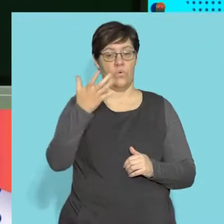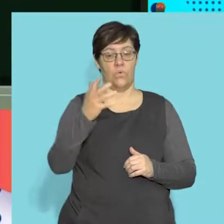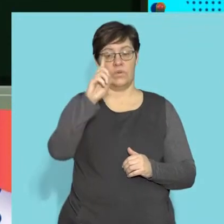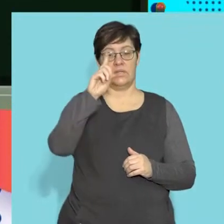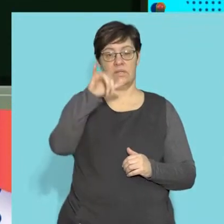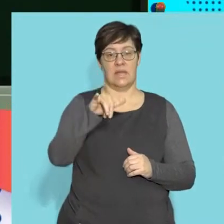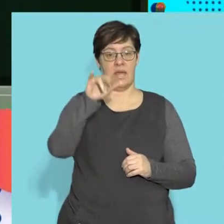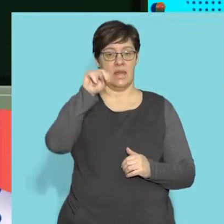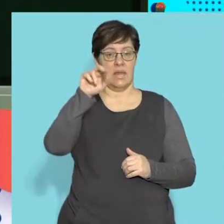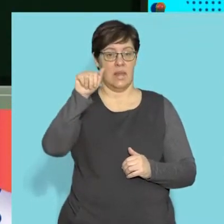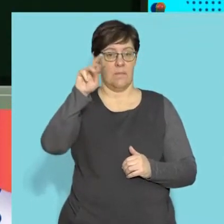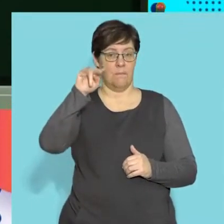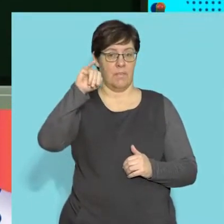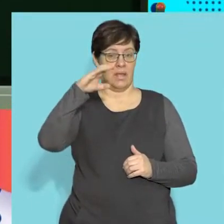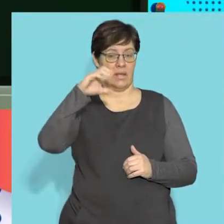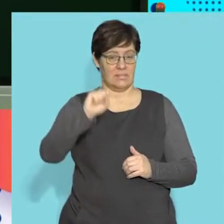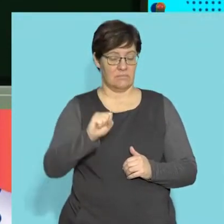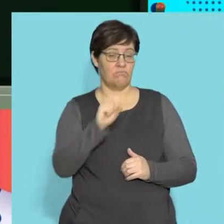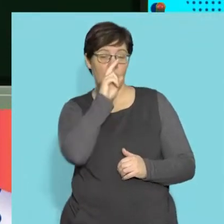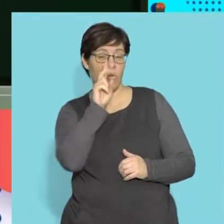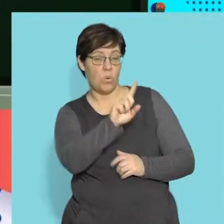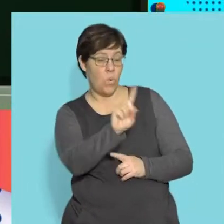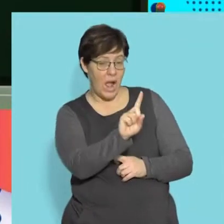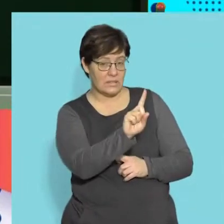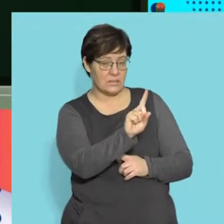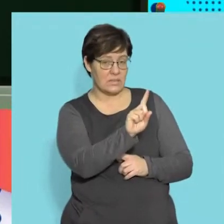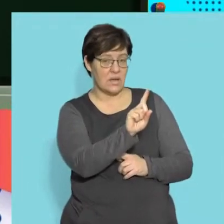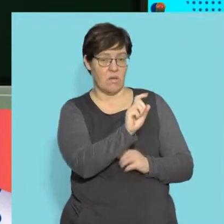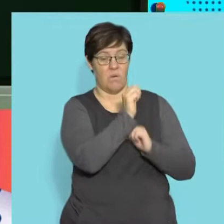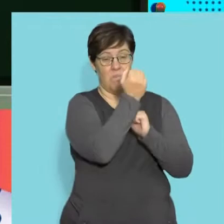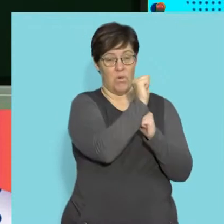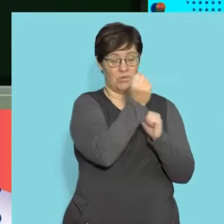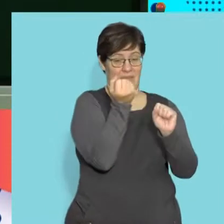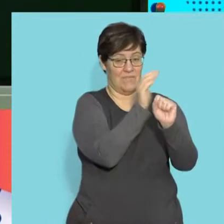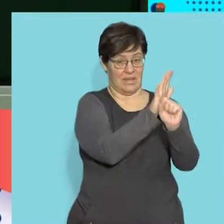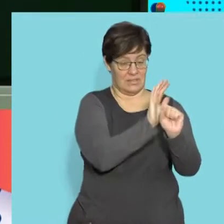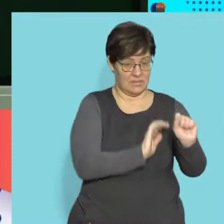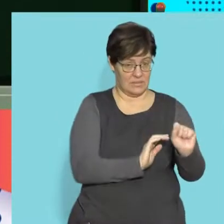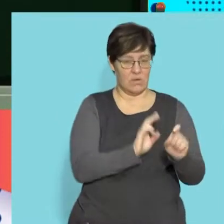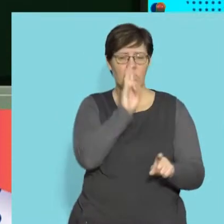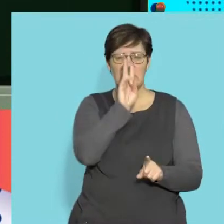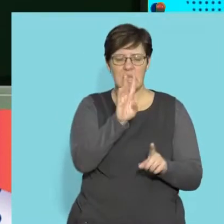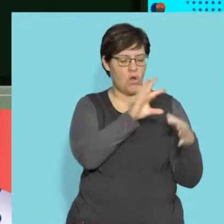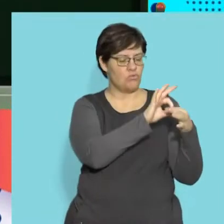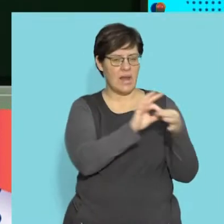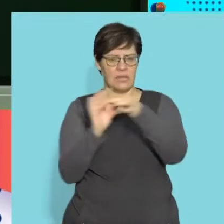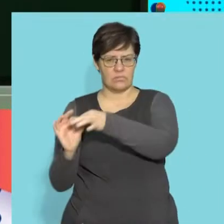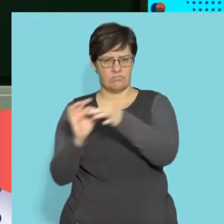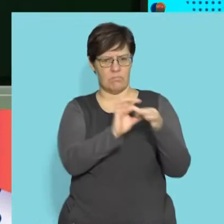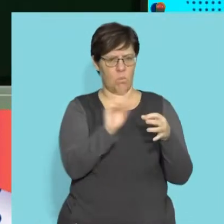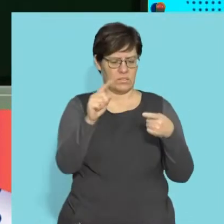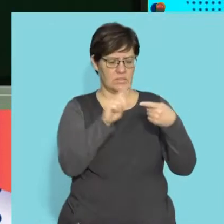look at the motor effect. In particular, we've been able to see that there's a relationship